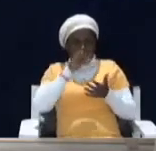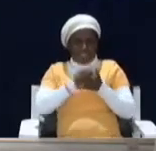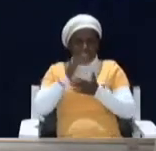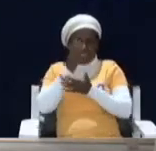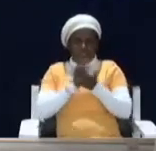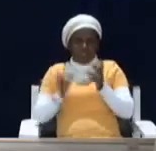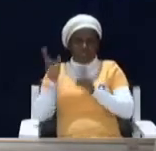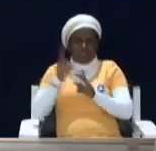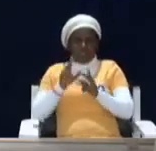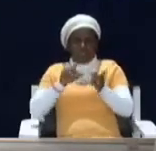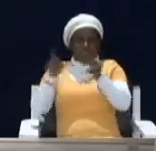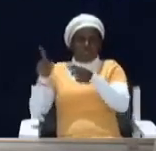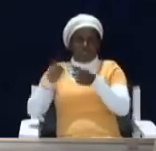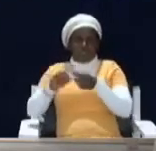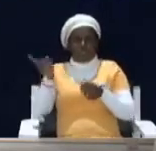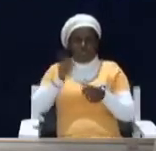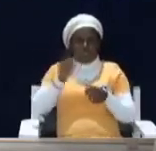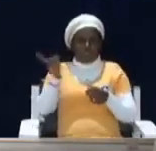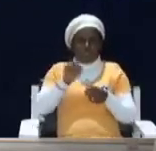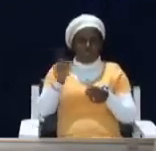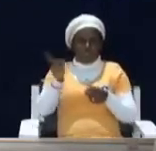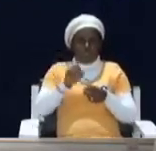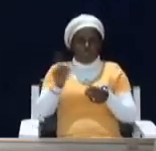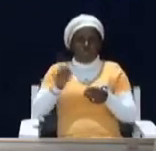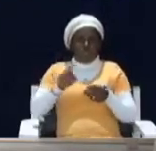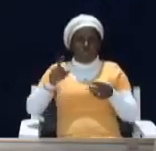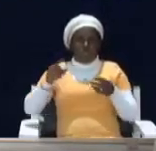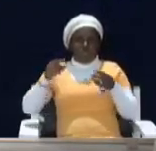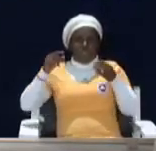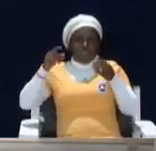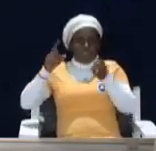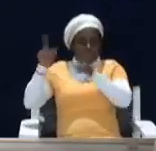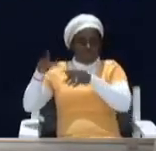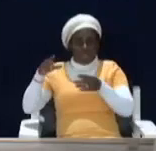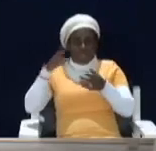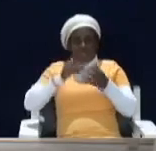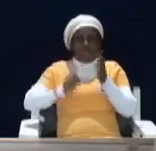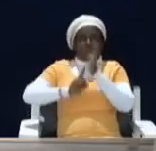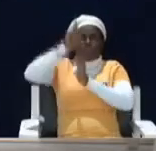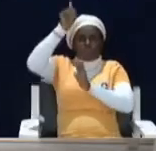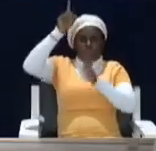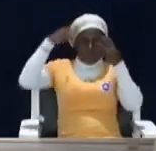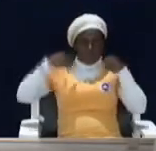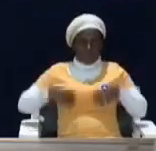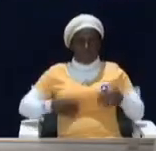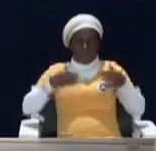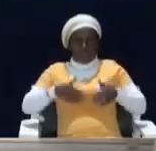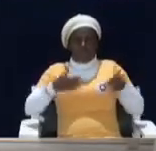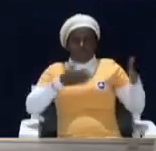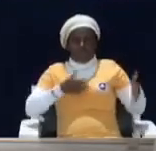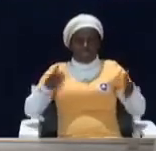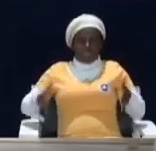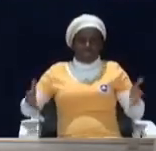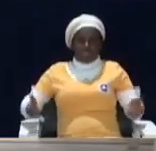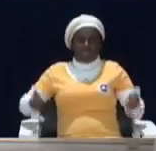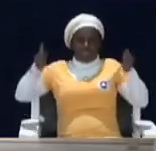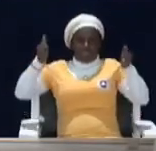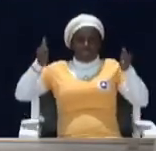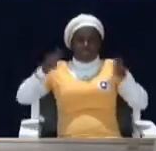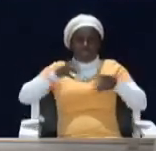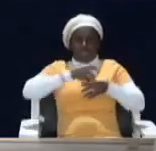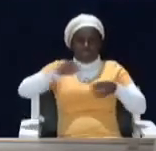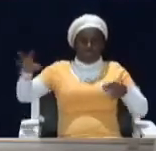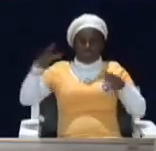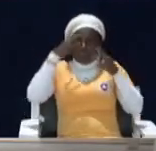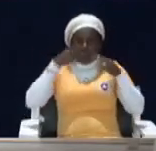my husband was lying down. They were so tall and they were dressed like a doctor. They came to the side and they pulled him up, they opened his skull,